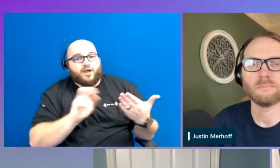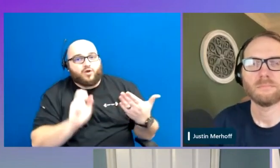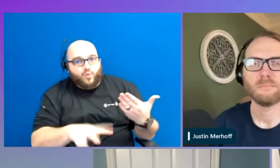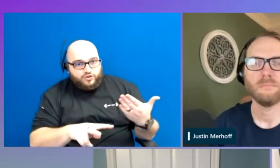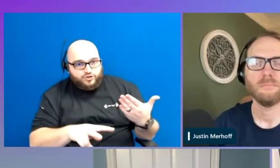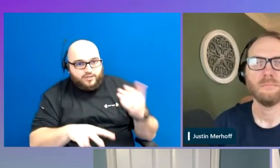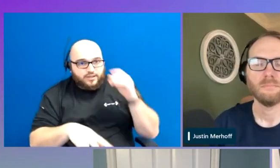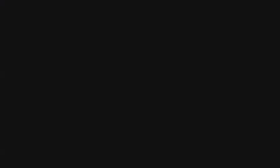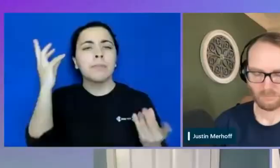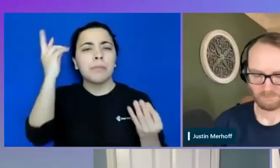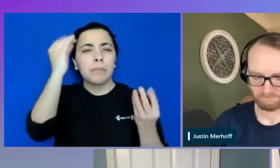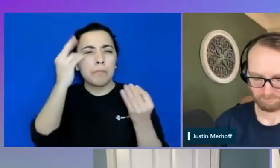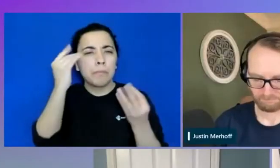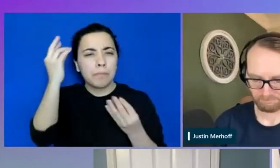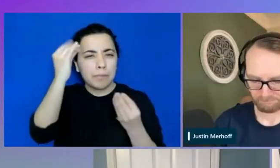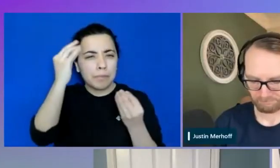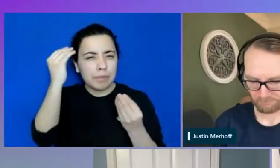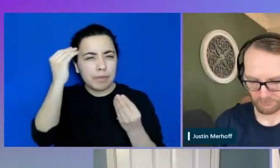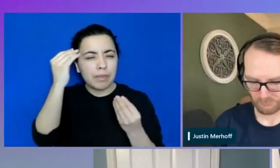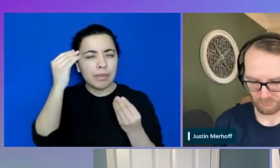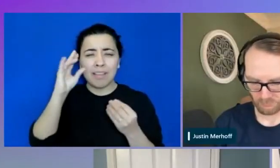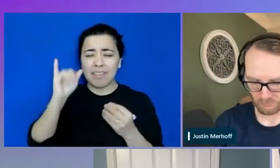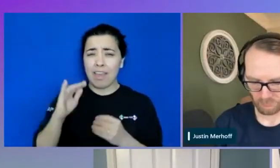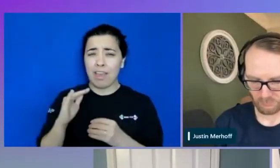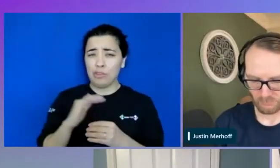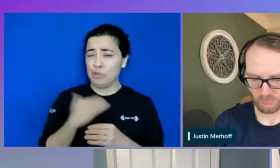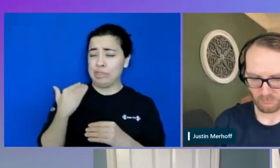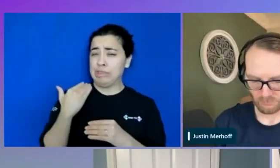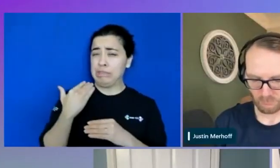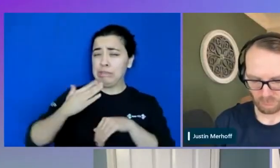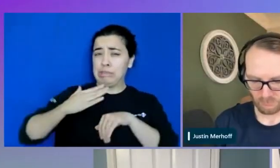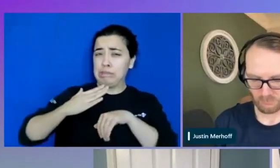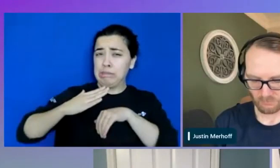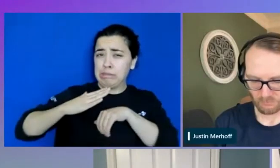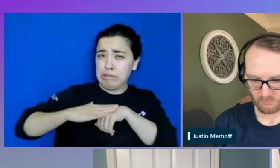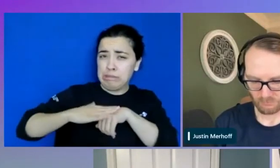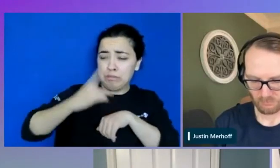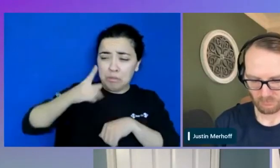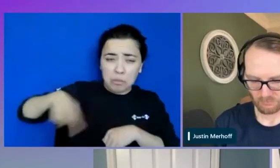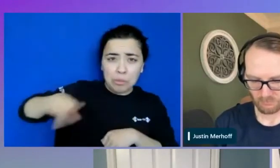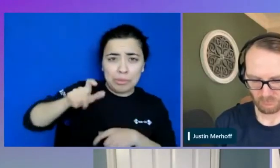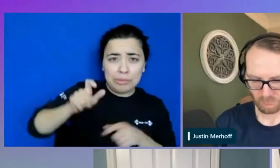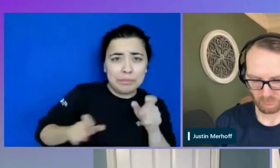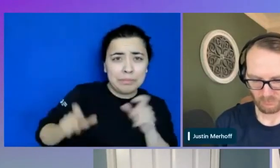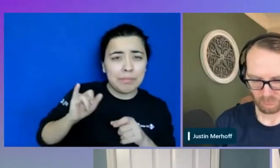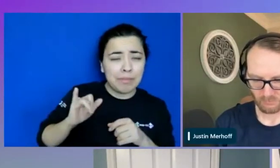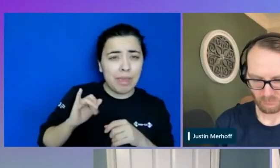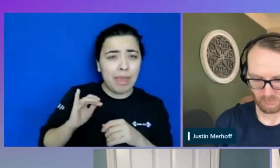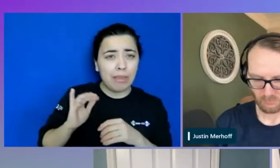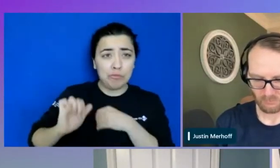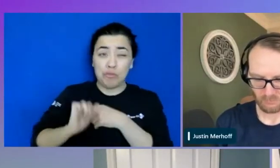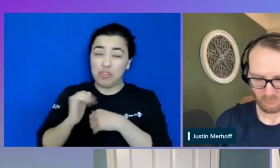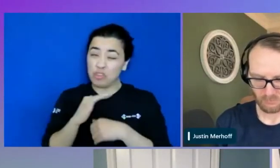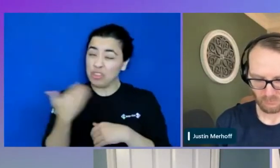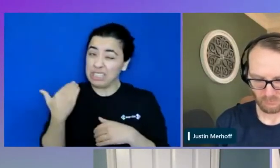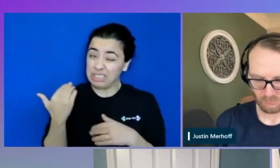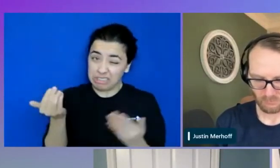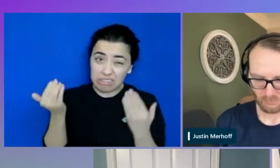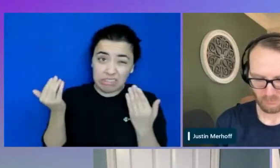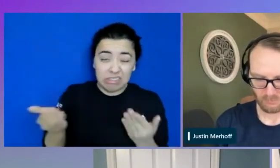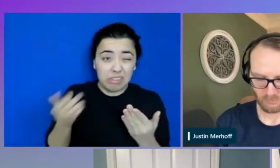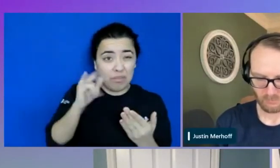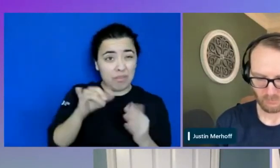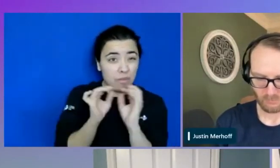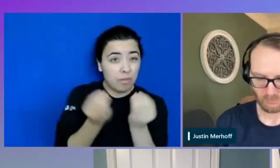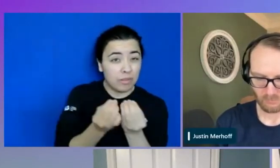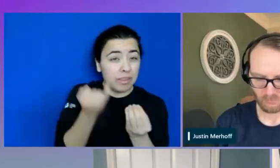Think about the risk that is being posed to the people and the risk to the organization as well.